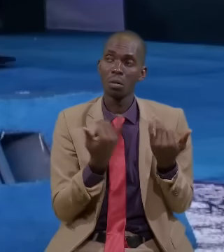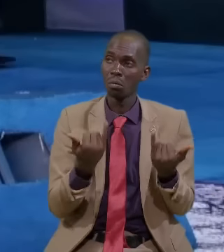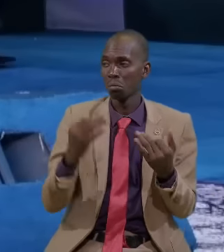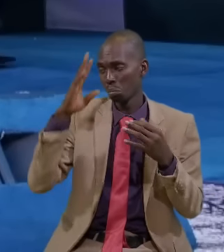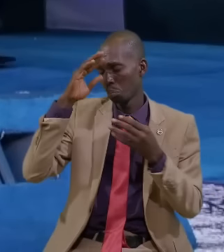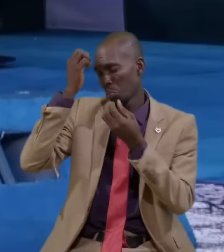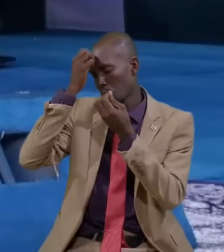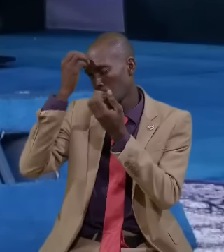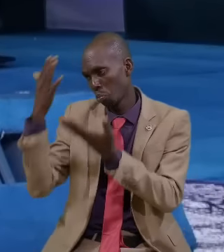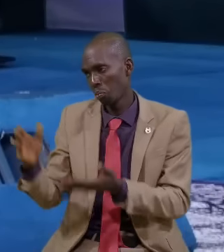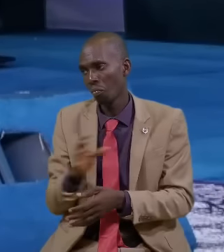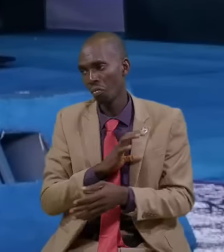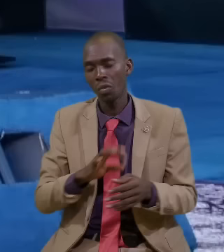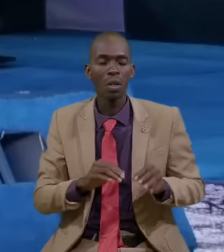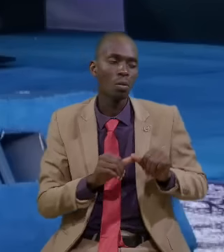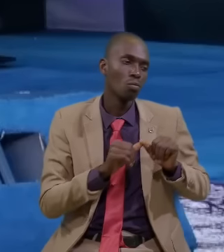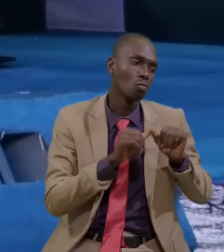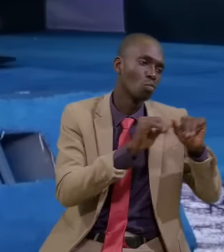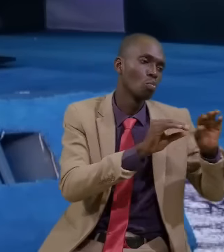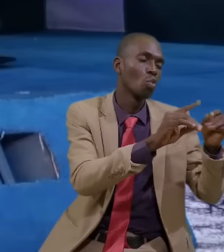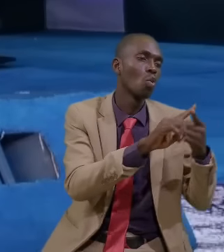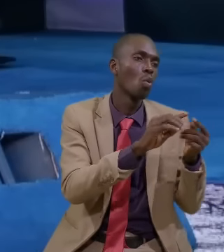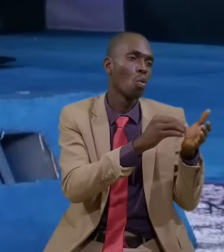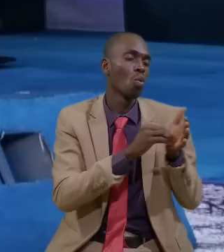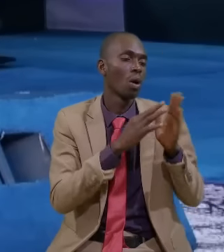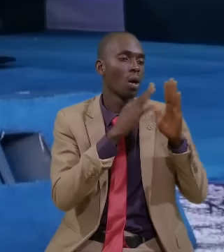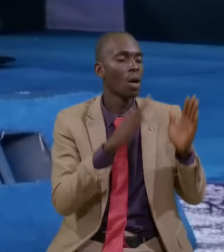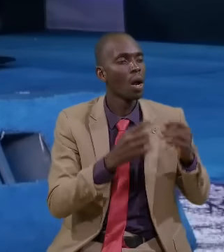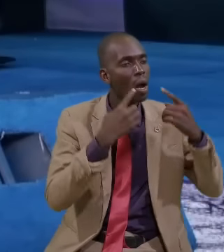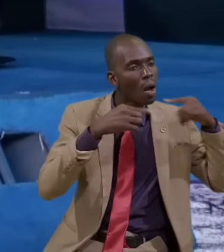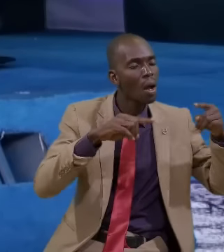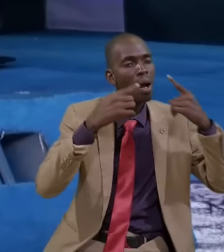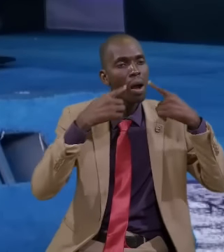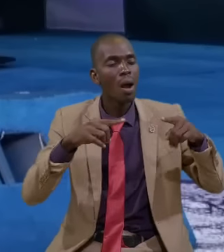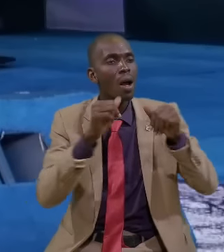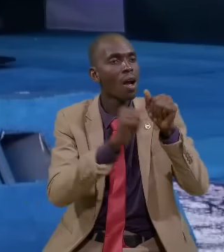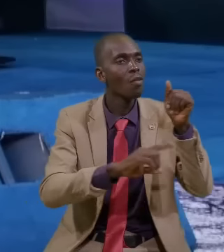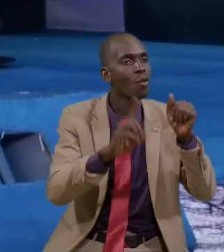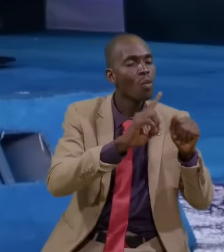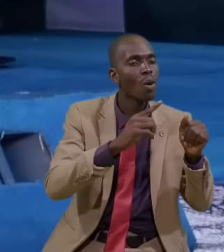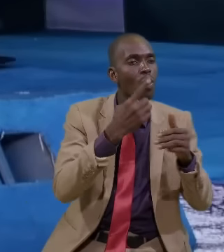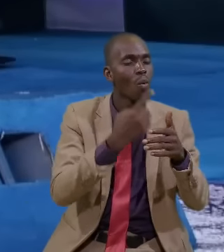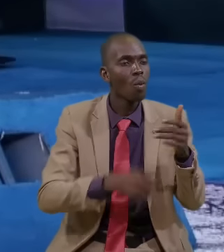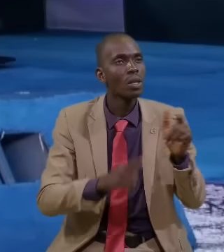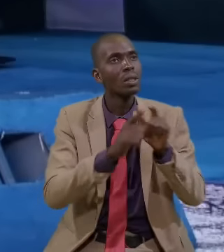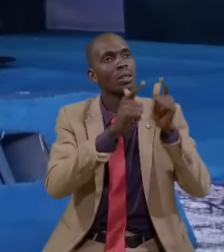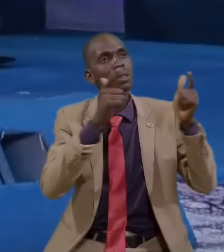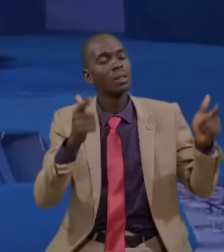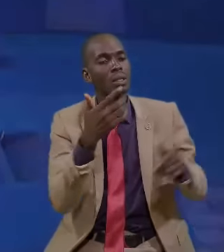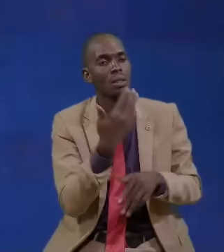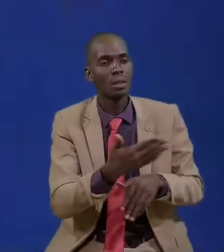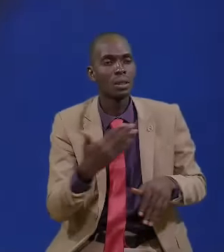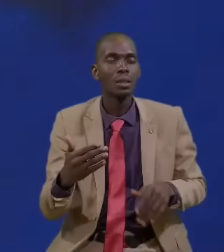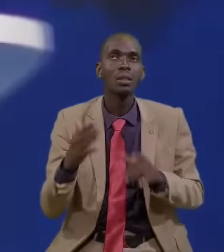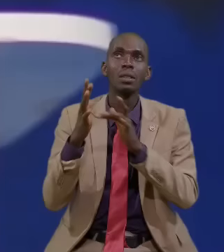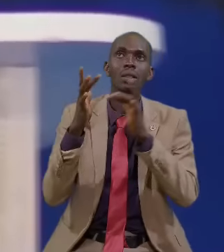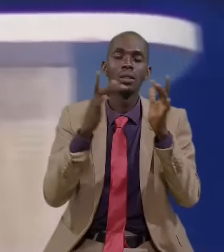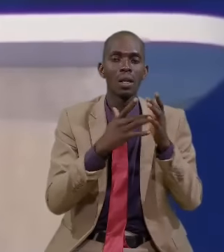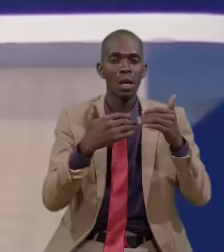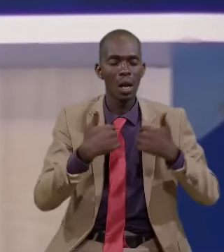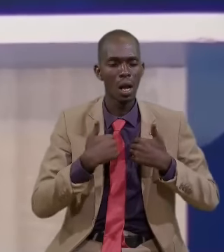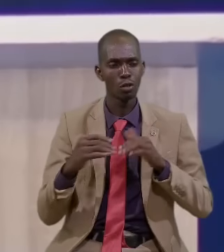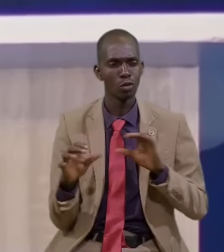published throughout the whole city how great things Jesus had done unto him. That's what